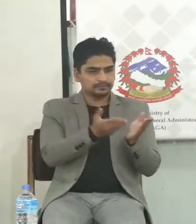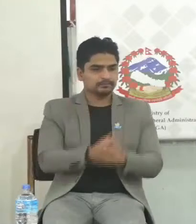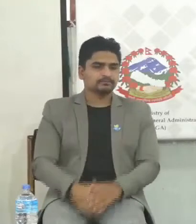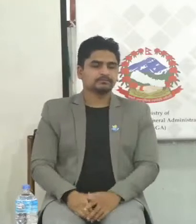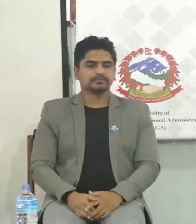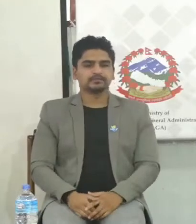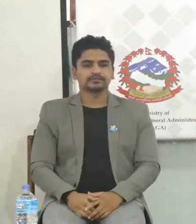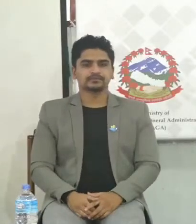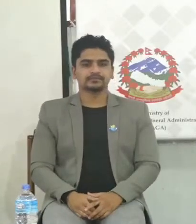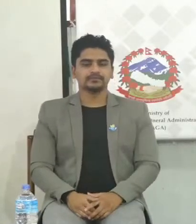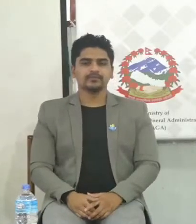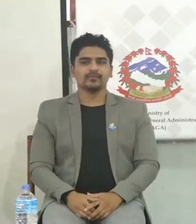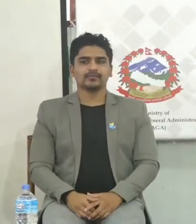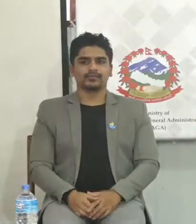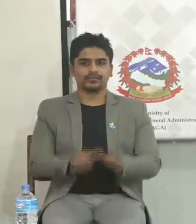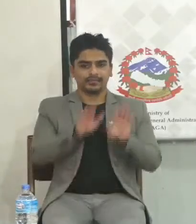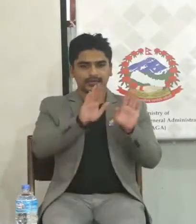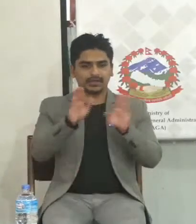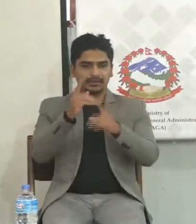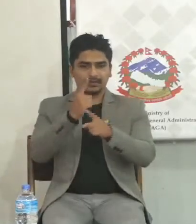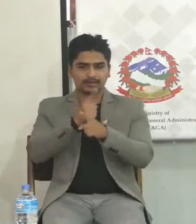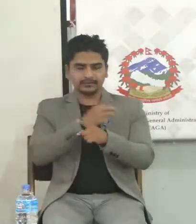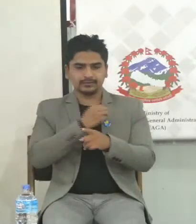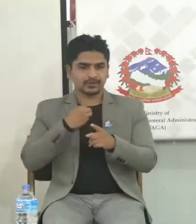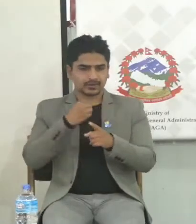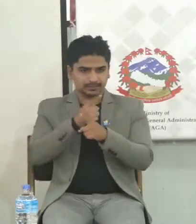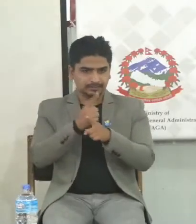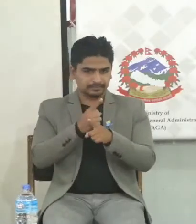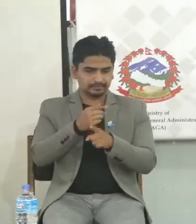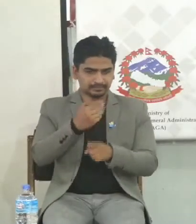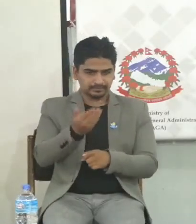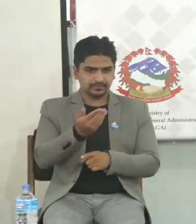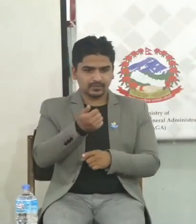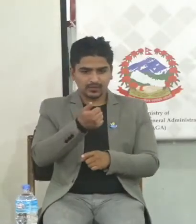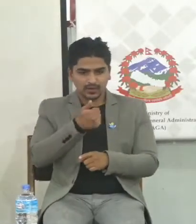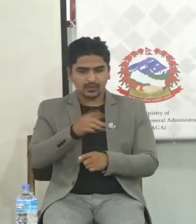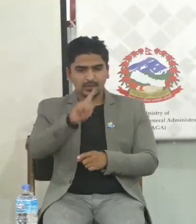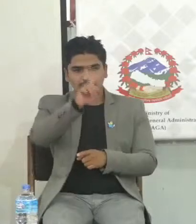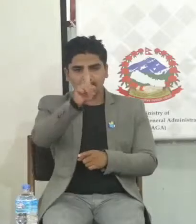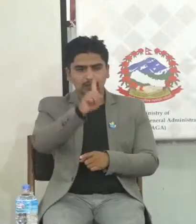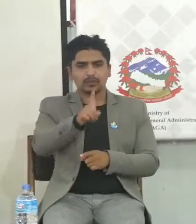We'll move to the questions, and in 1 minute,